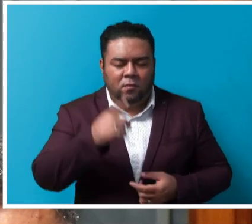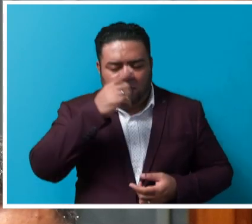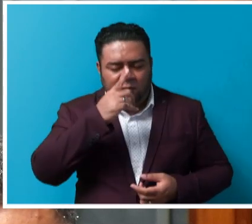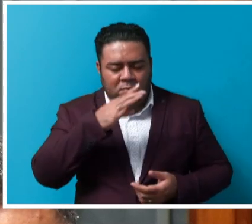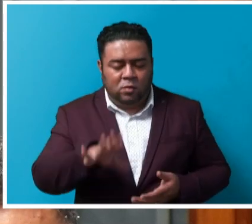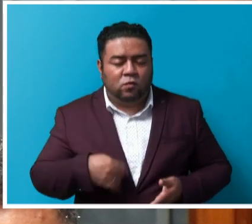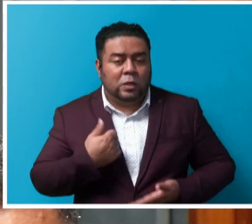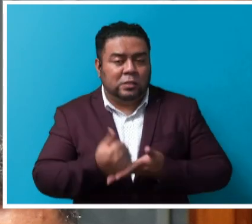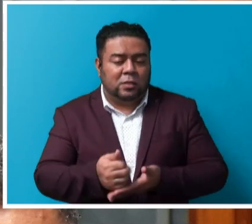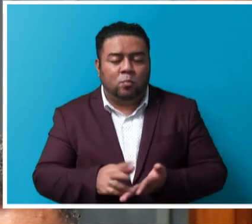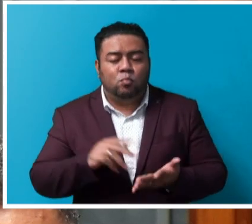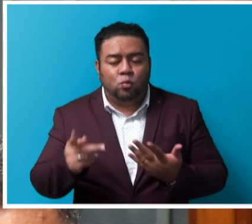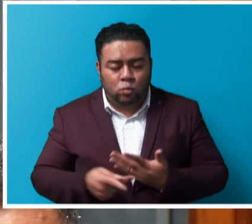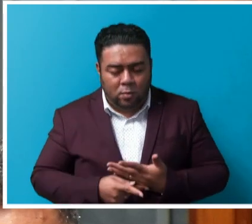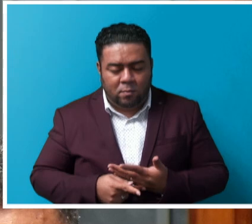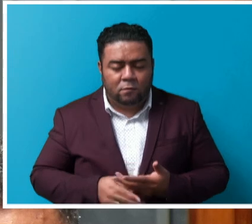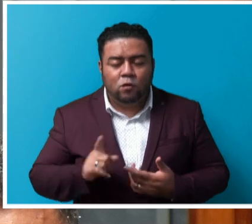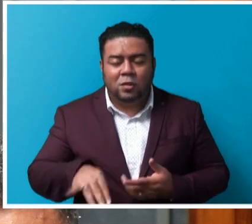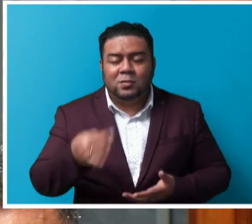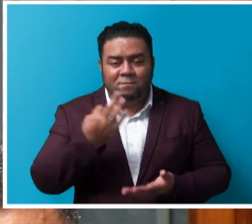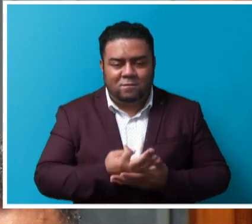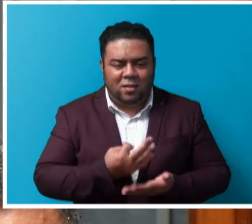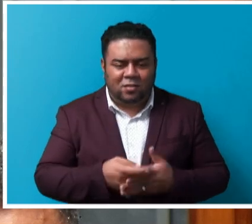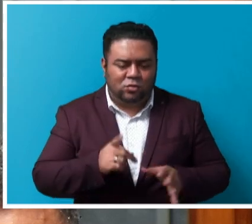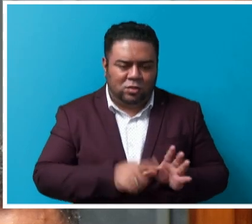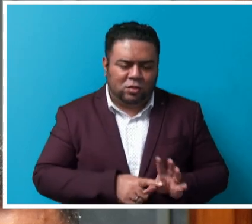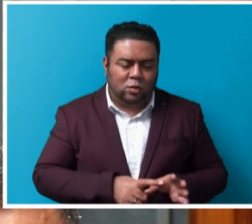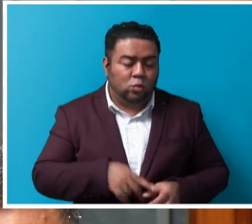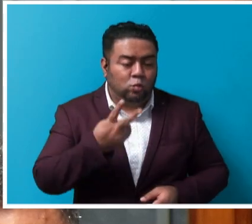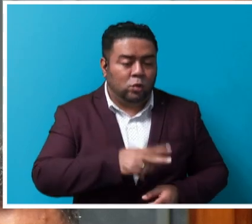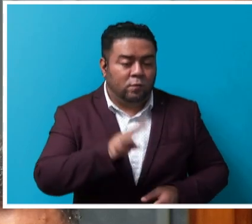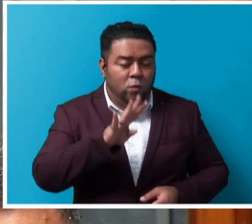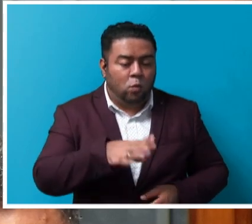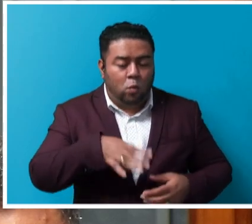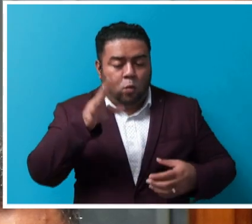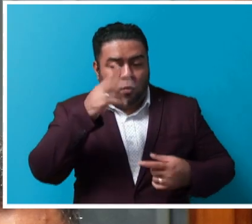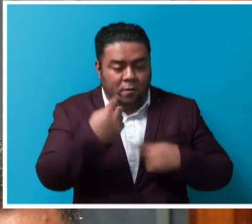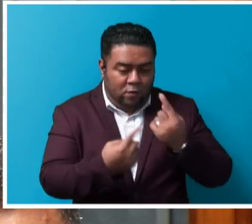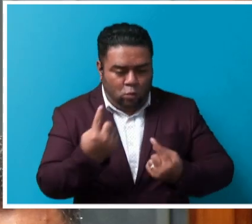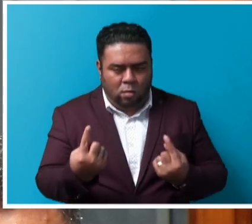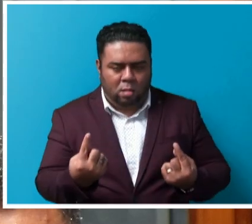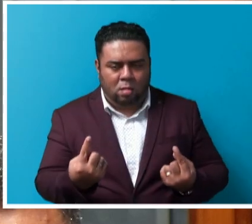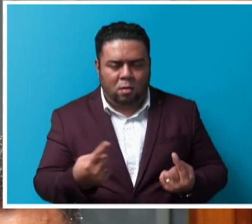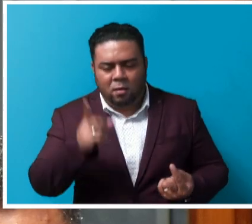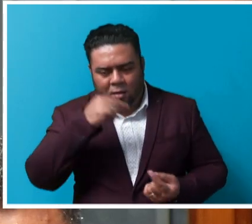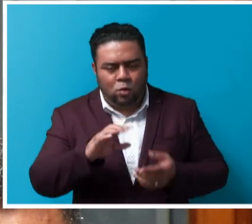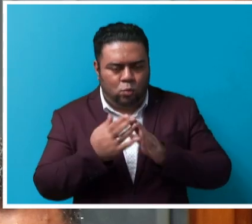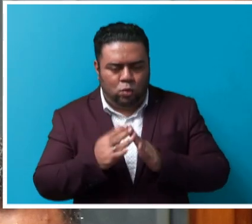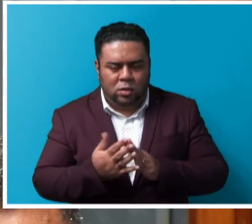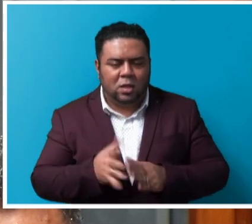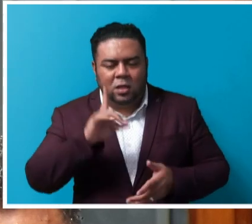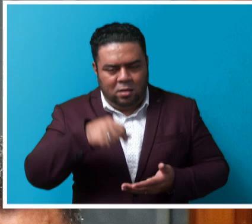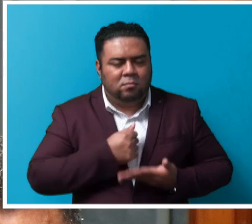Assistance Program for this current financial year, for which 24 individuals and the communities are being